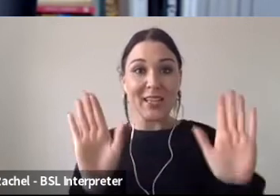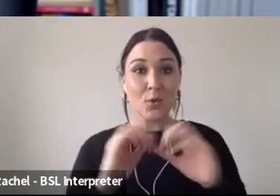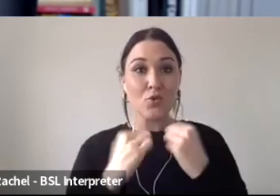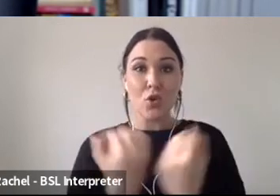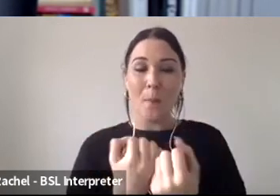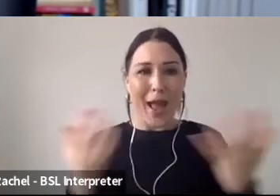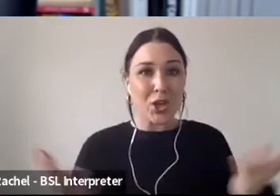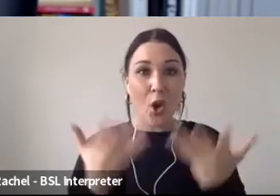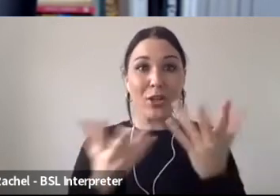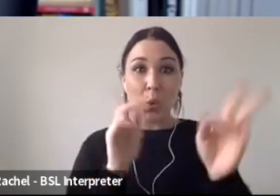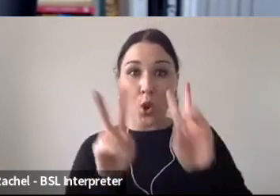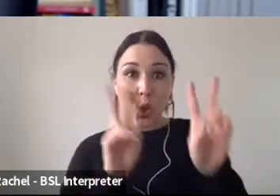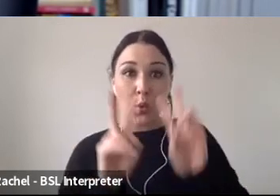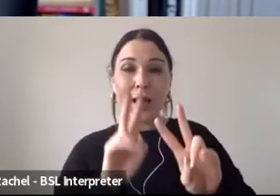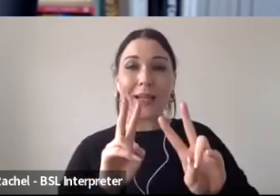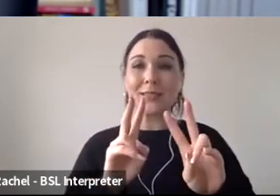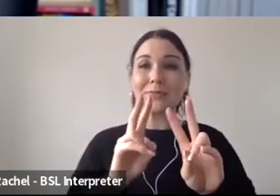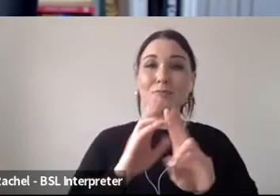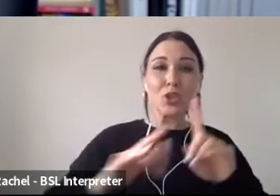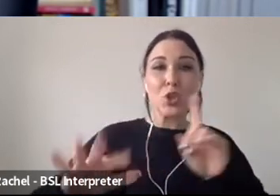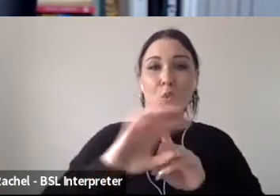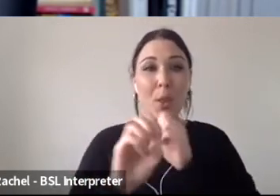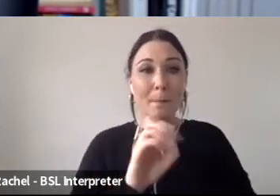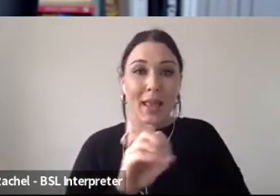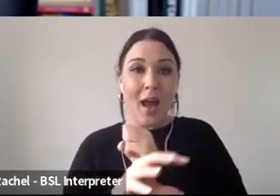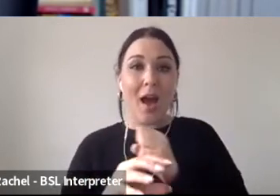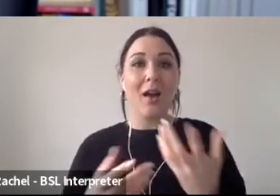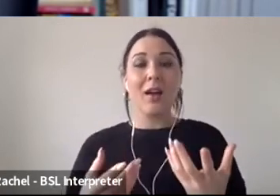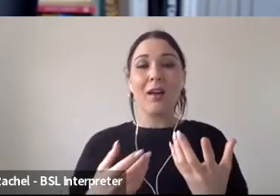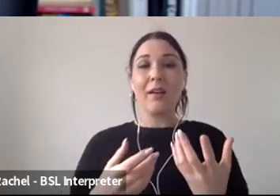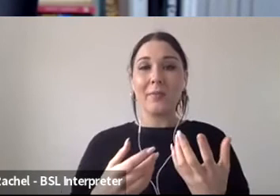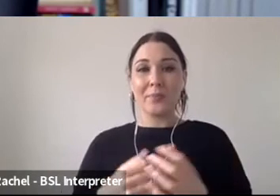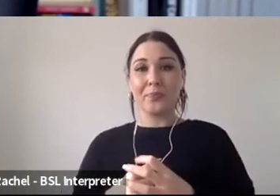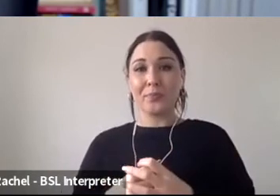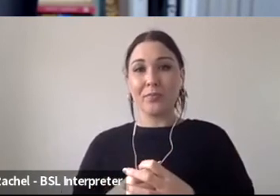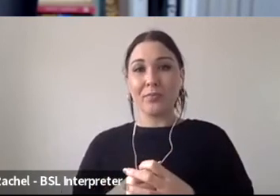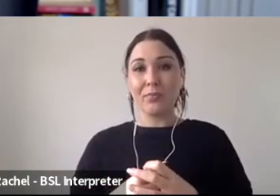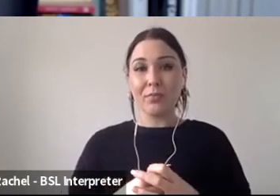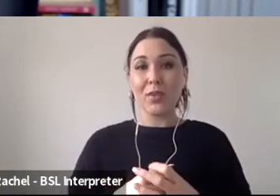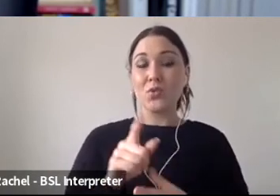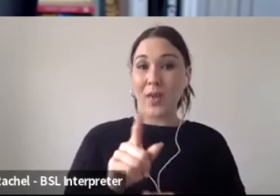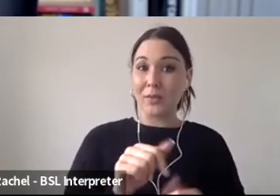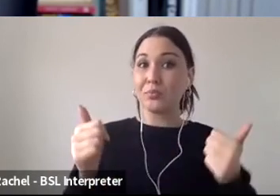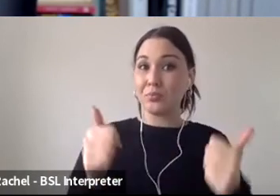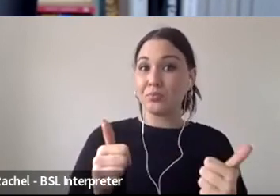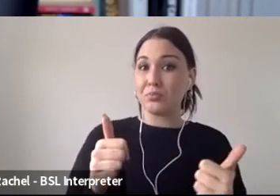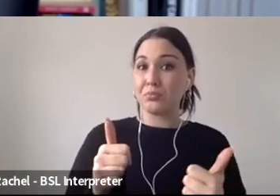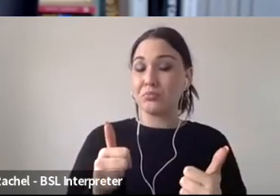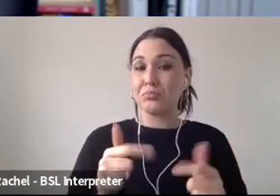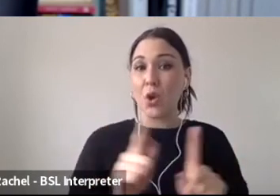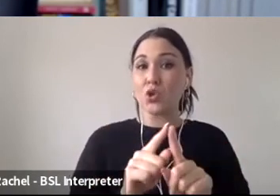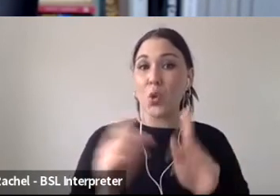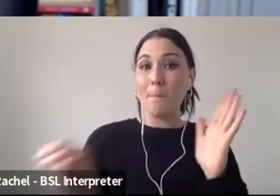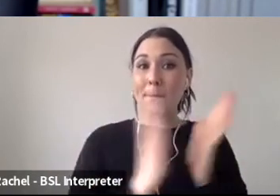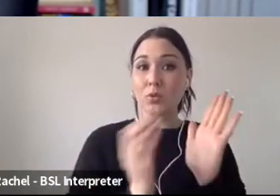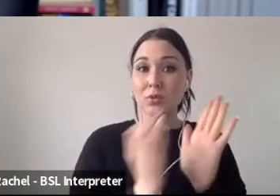social media for these very specific groups of people. That's I think often where social media is at its best. And we post a lot of